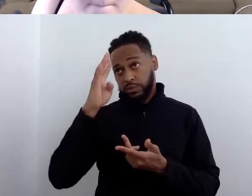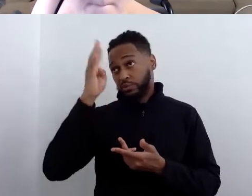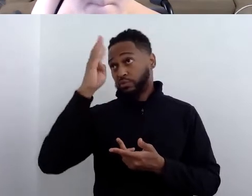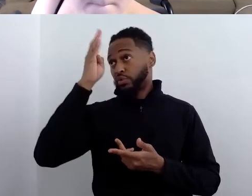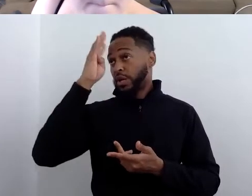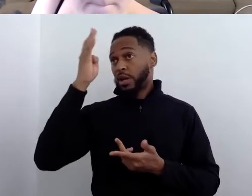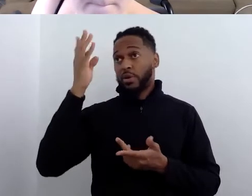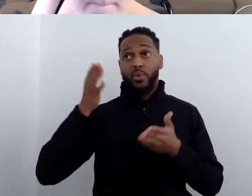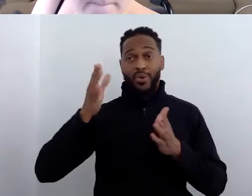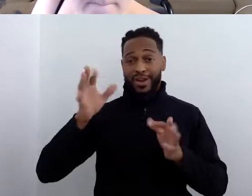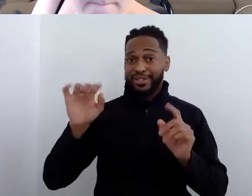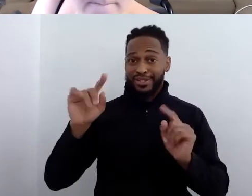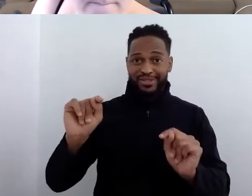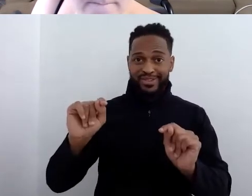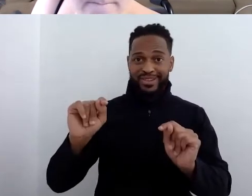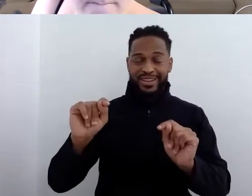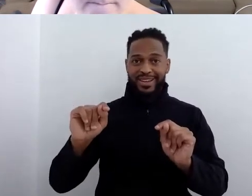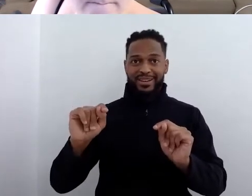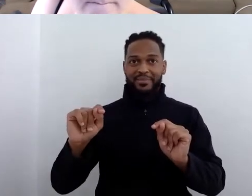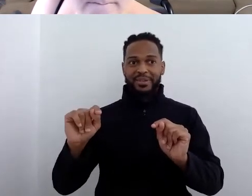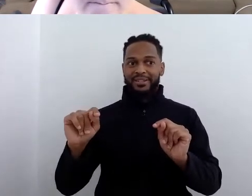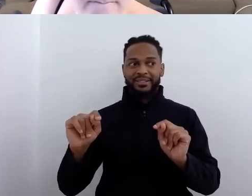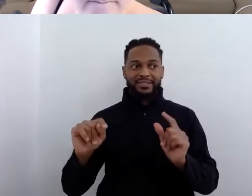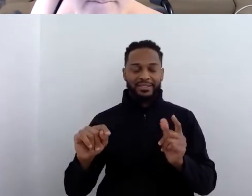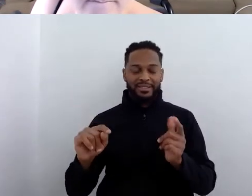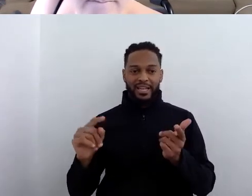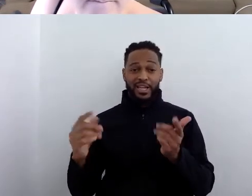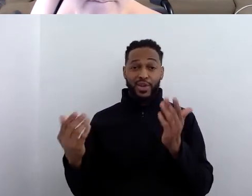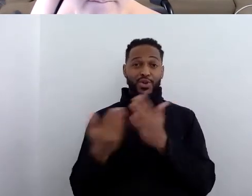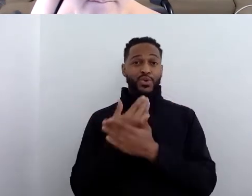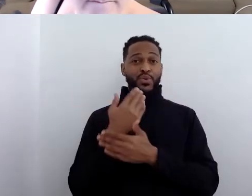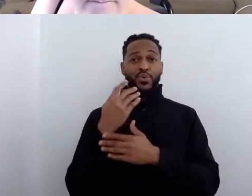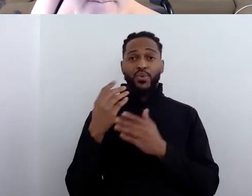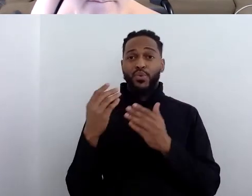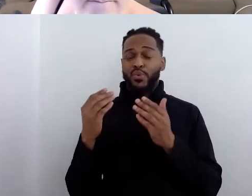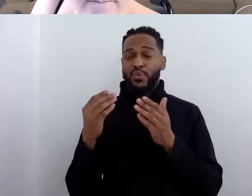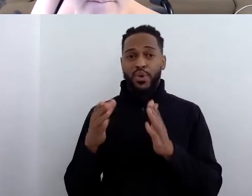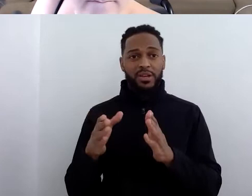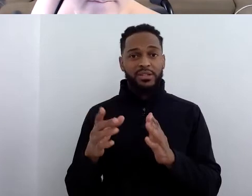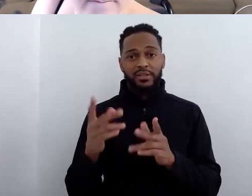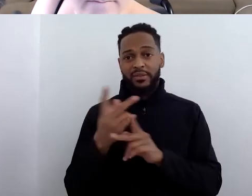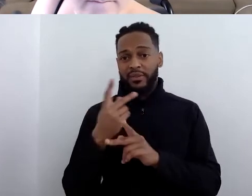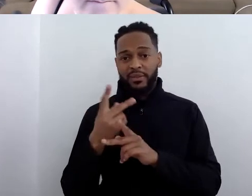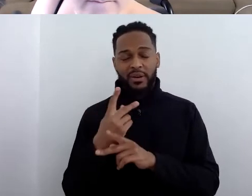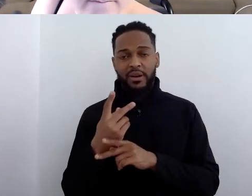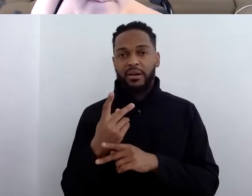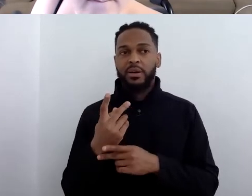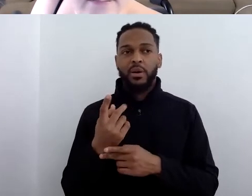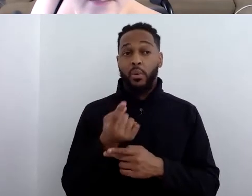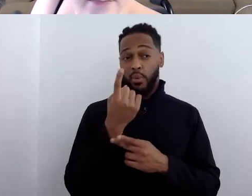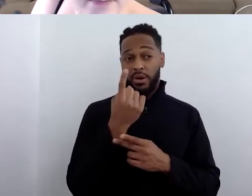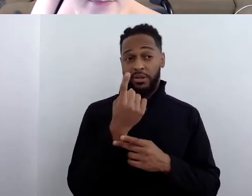to this last year. And one of the things that's been beyond that, one of the things that's been most frustrating is